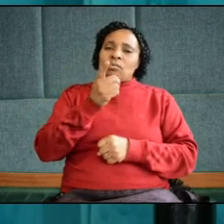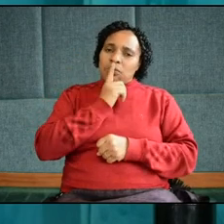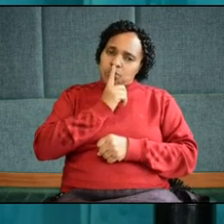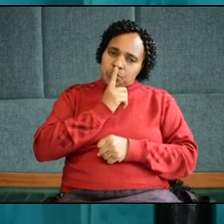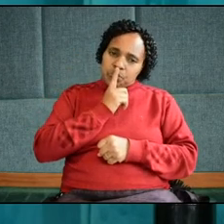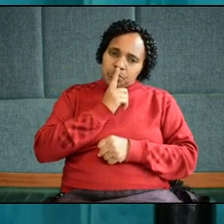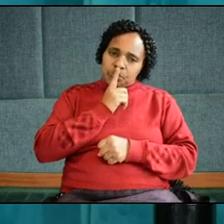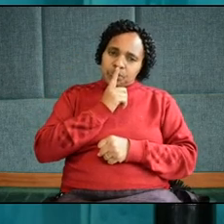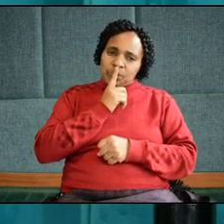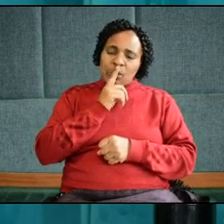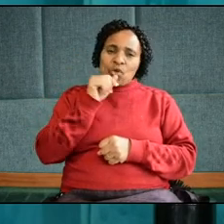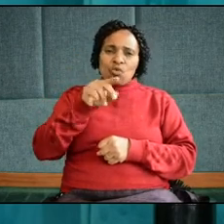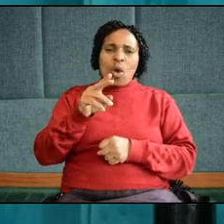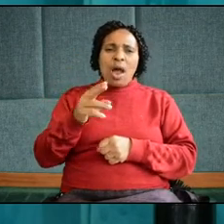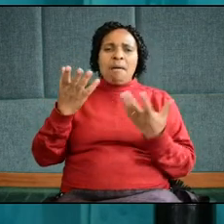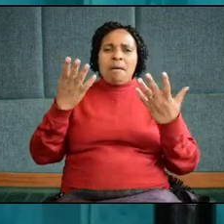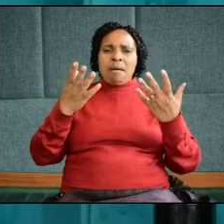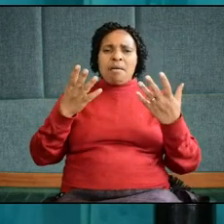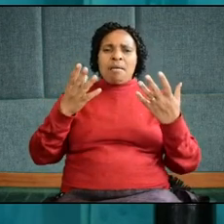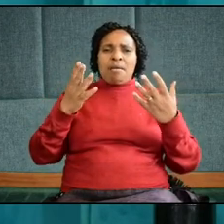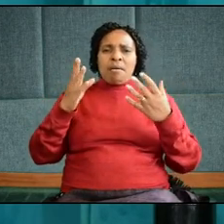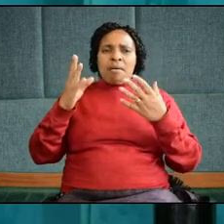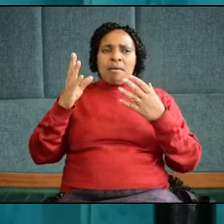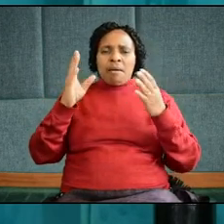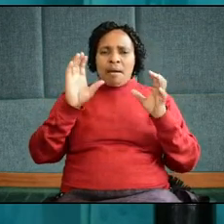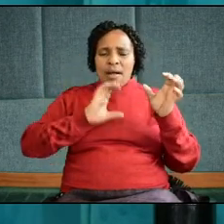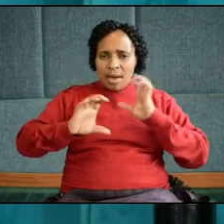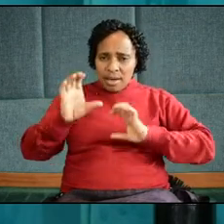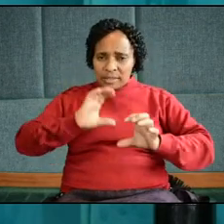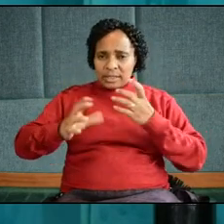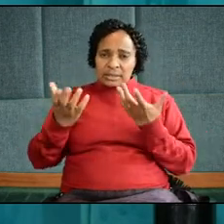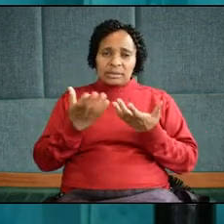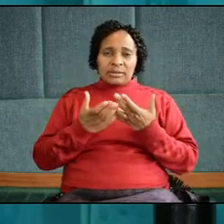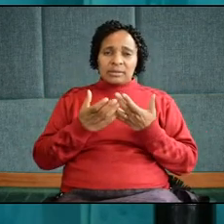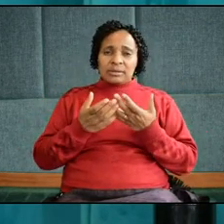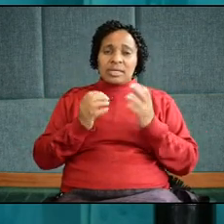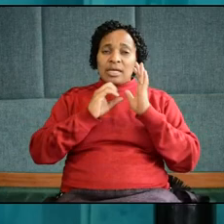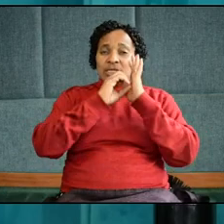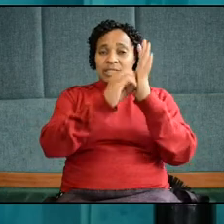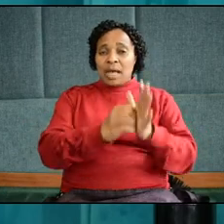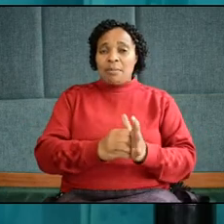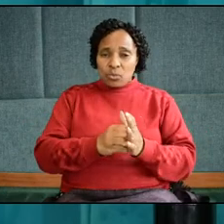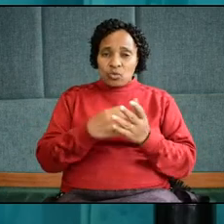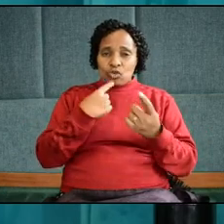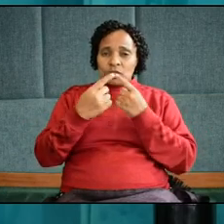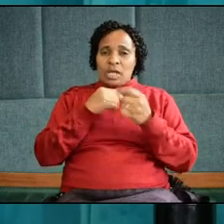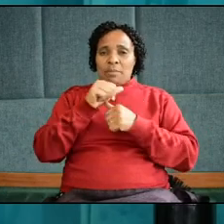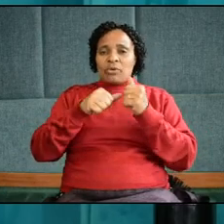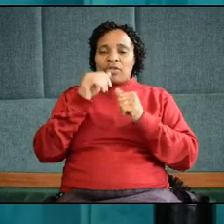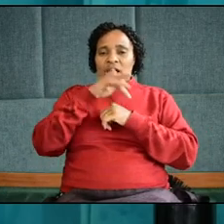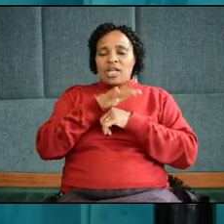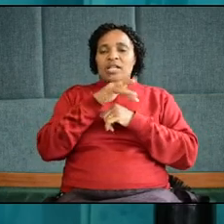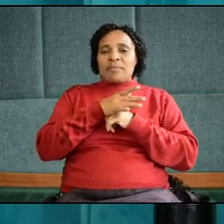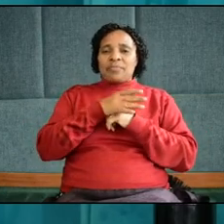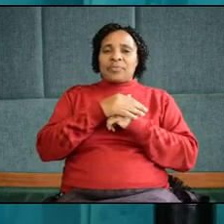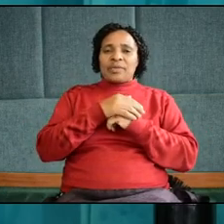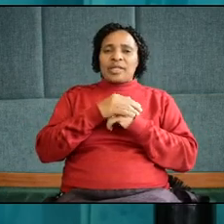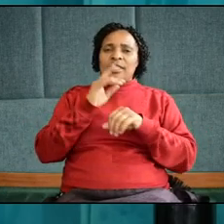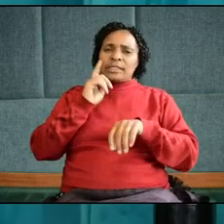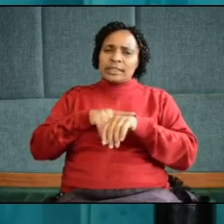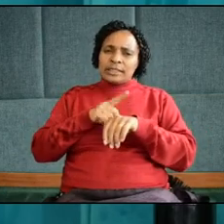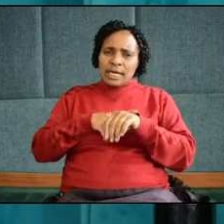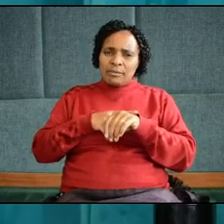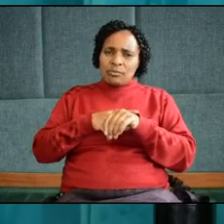the moral conscience in our minds. Mm-hmm. You see, and from the example we talked about earlier, when you